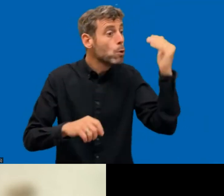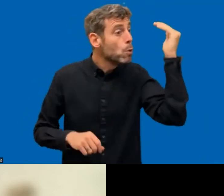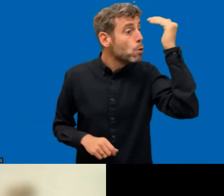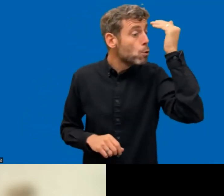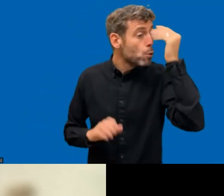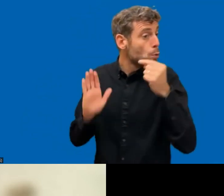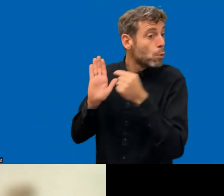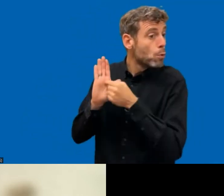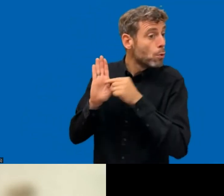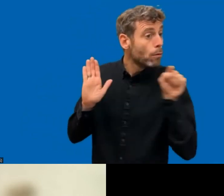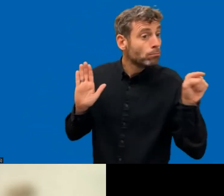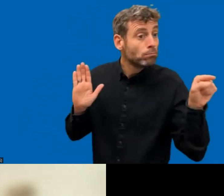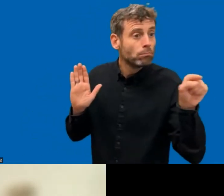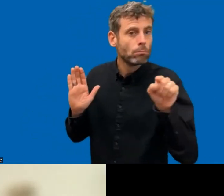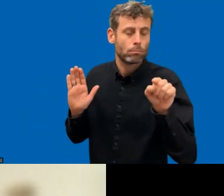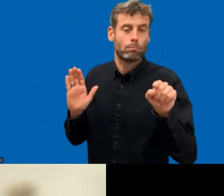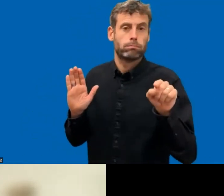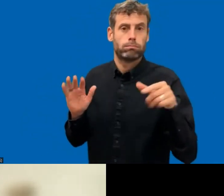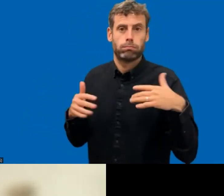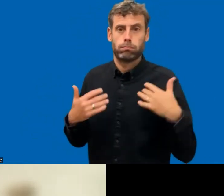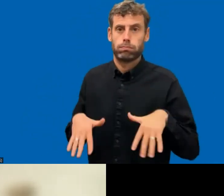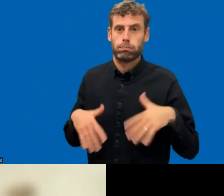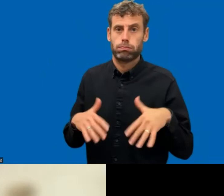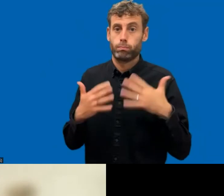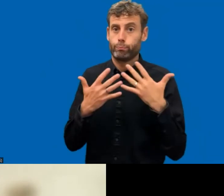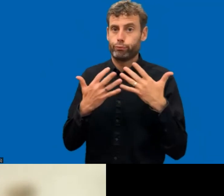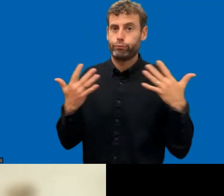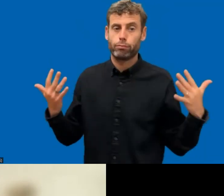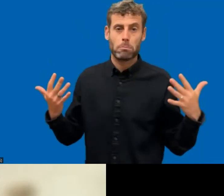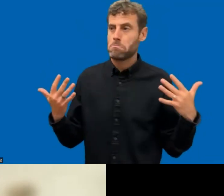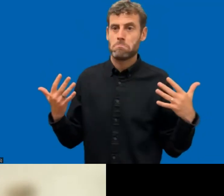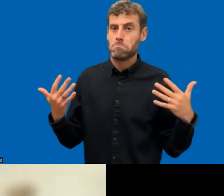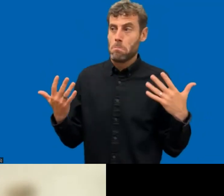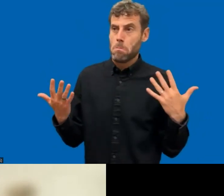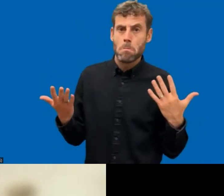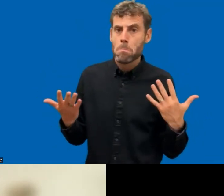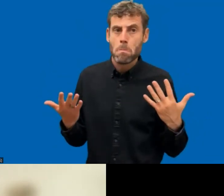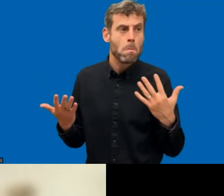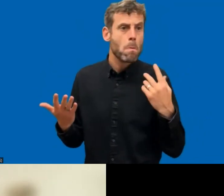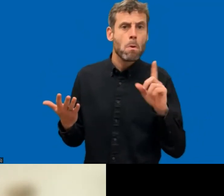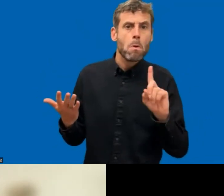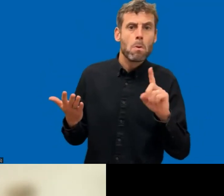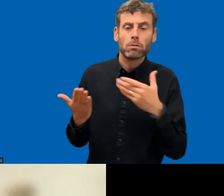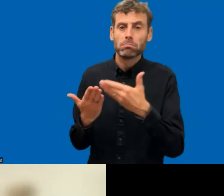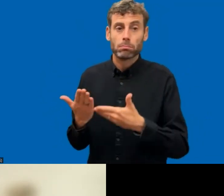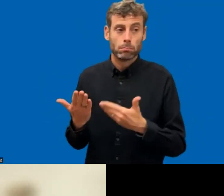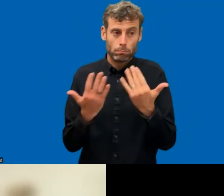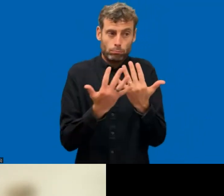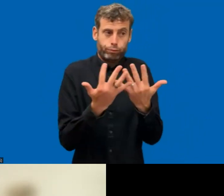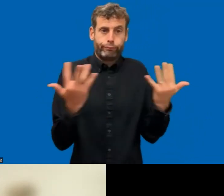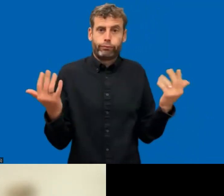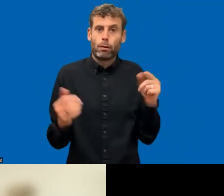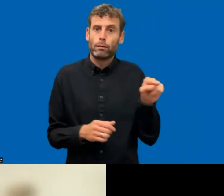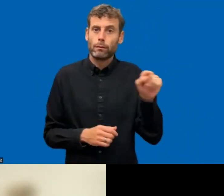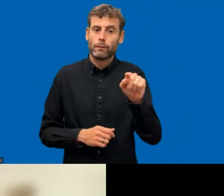so positive results. So I agree with you. That is a big gap as well to fill. And Klaus-Peter, what do you think? Now, please